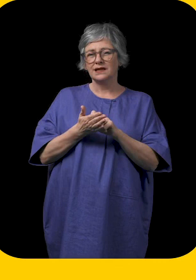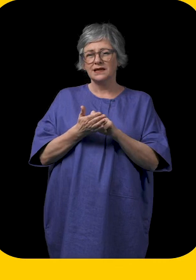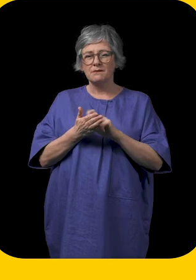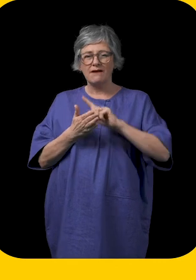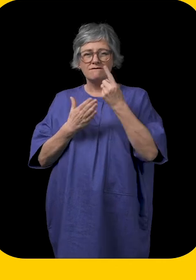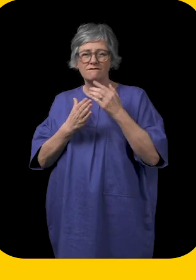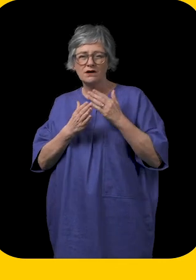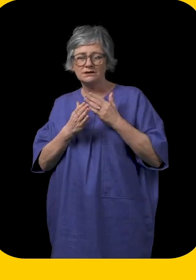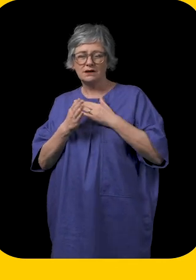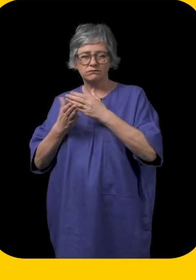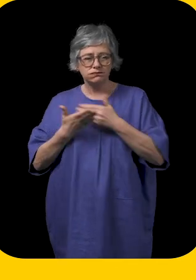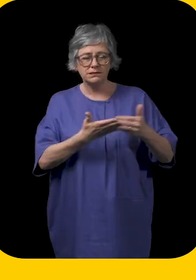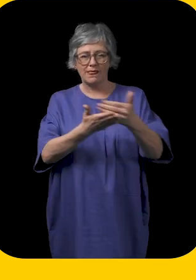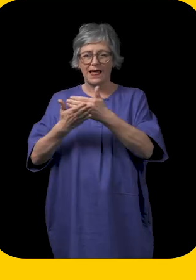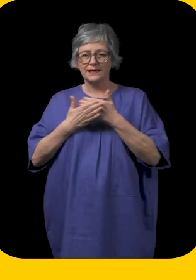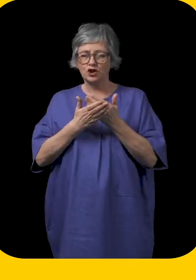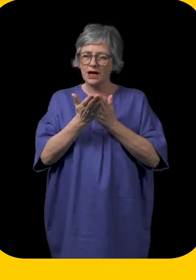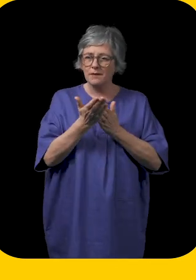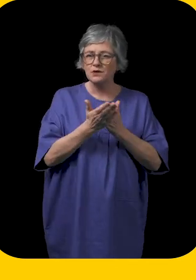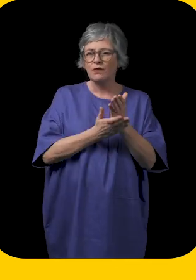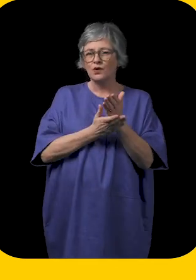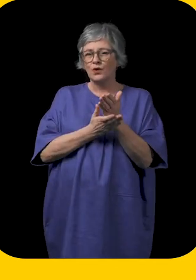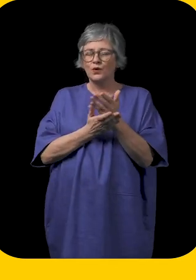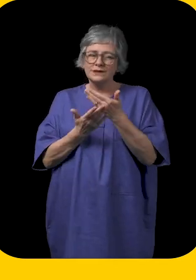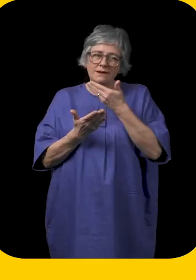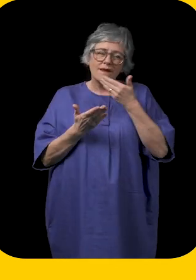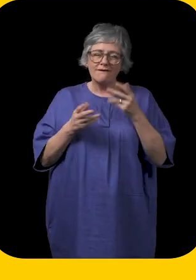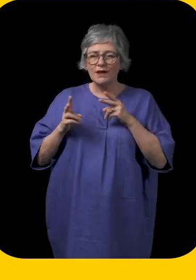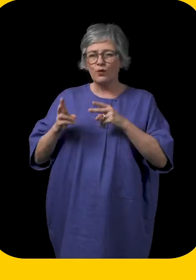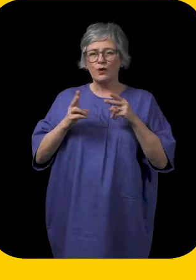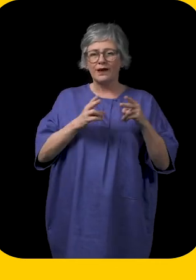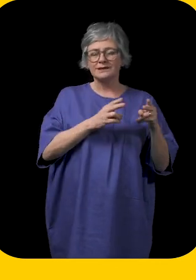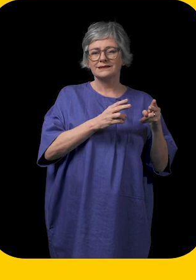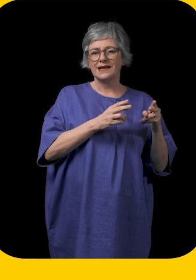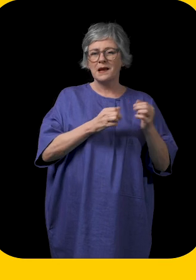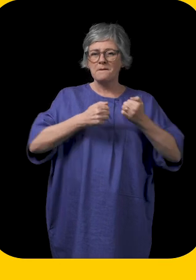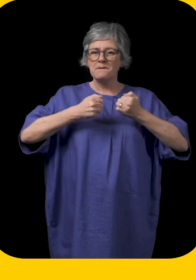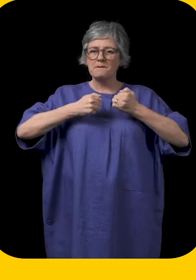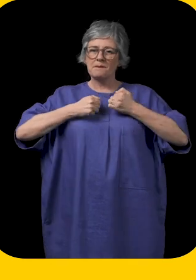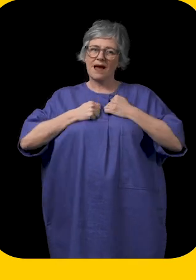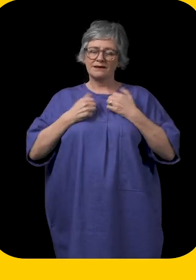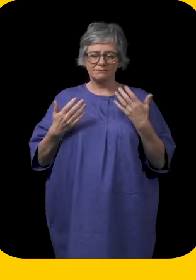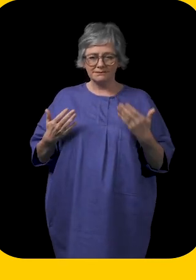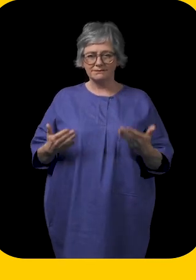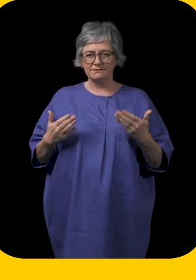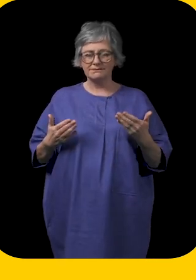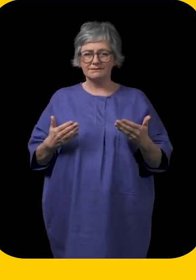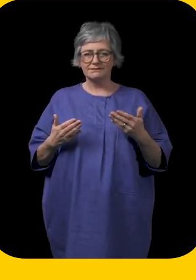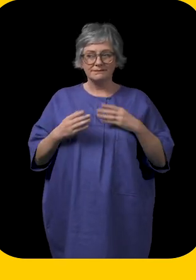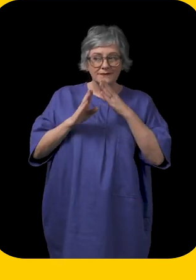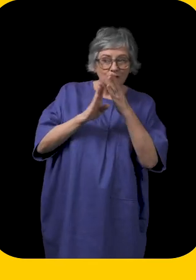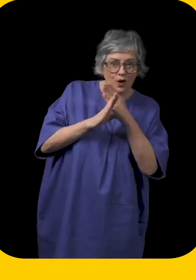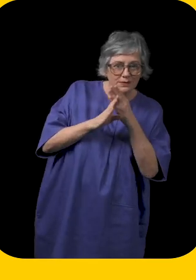first collection comes through in like quite small and lovely ways, but in my sort of current top